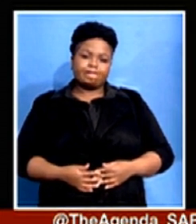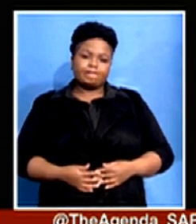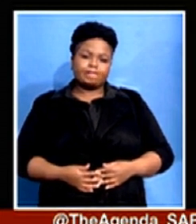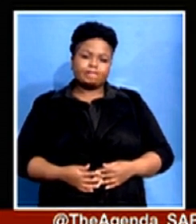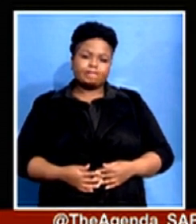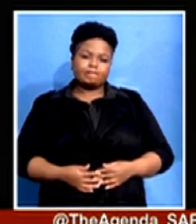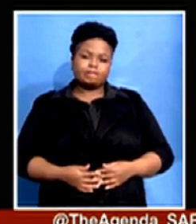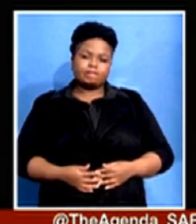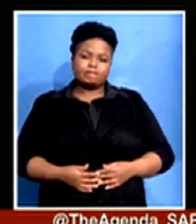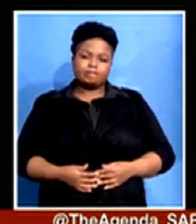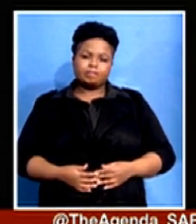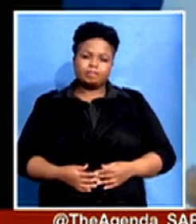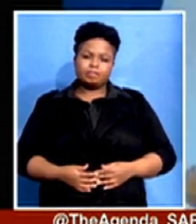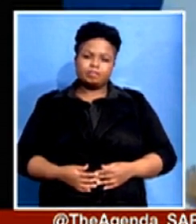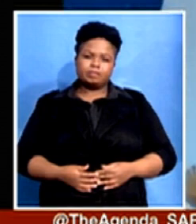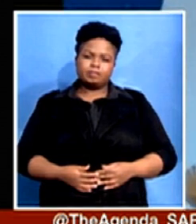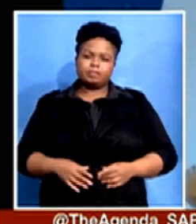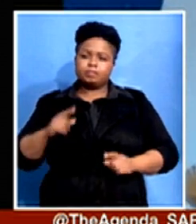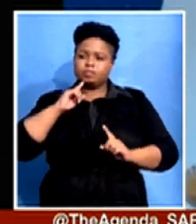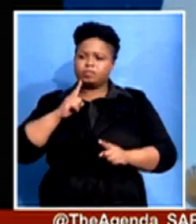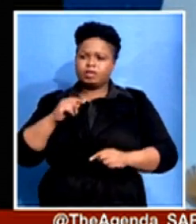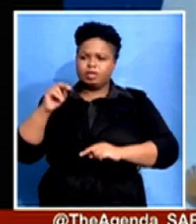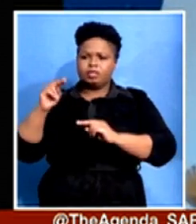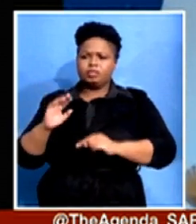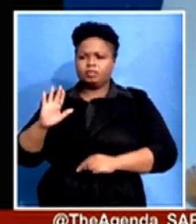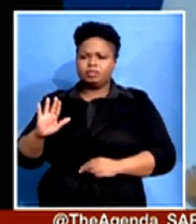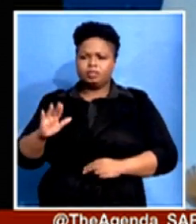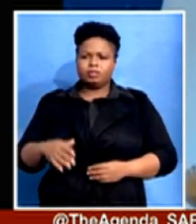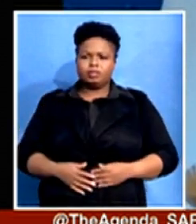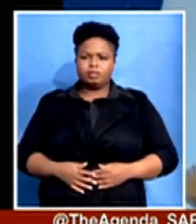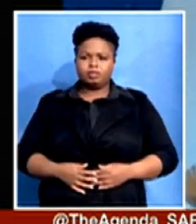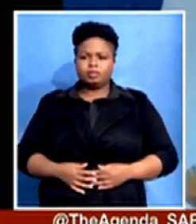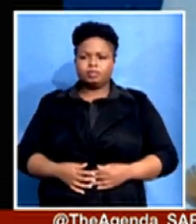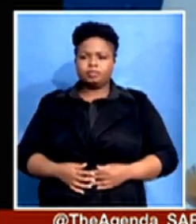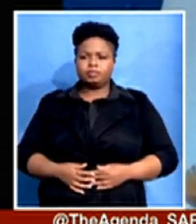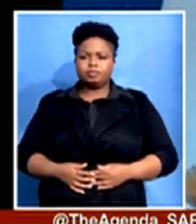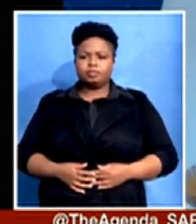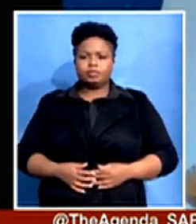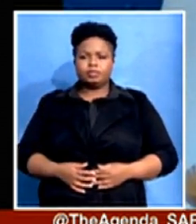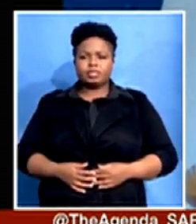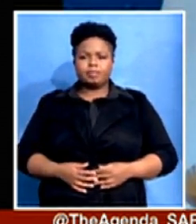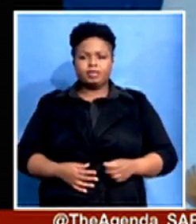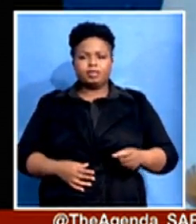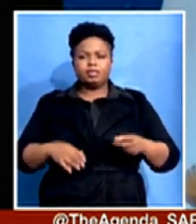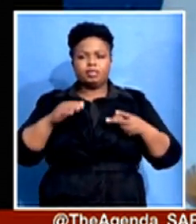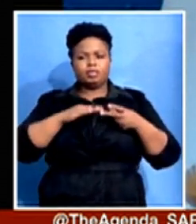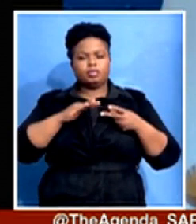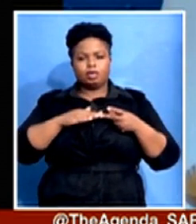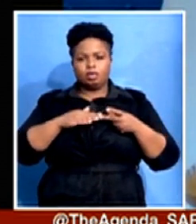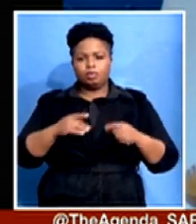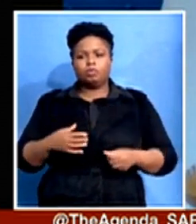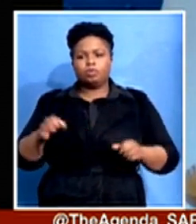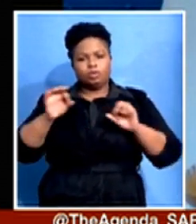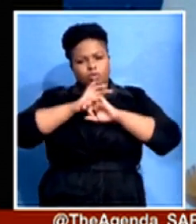to Dr. Simater. I want to be clear what I'm responding to Mr.